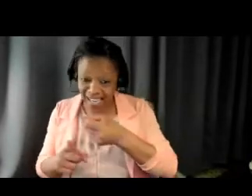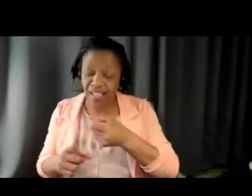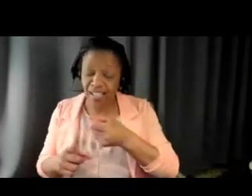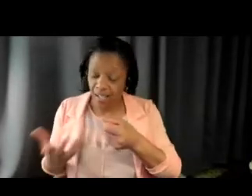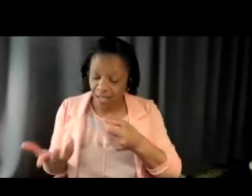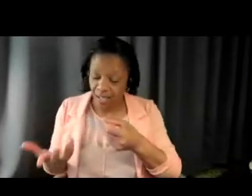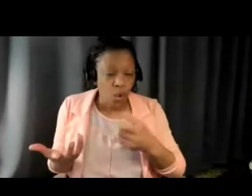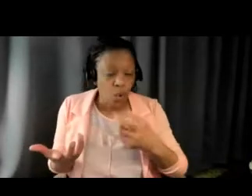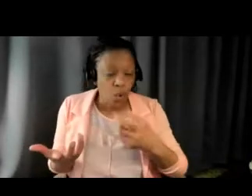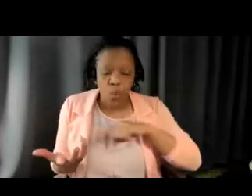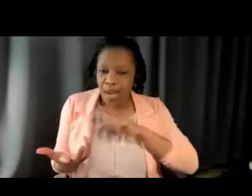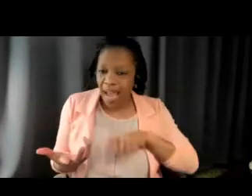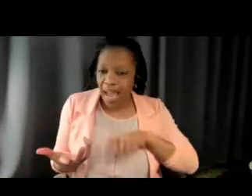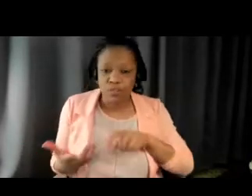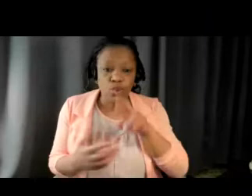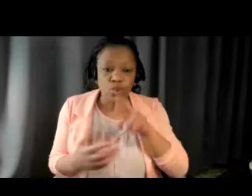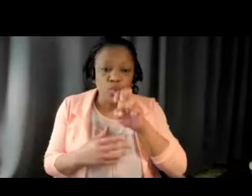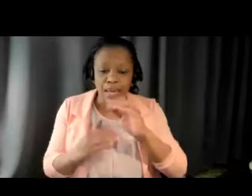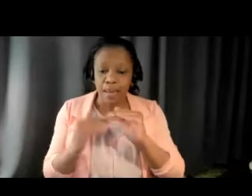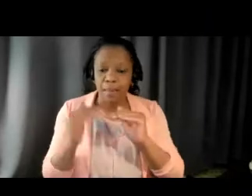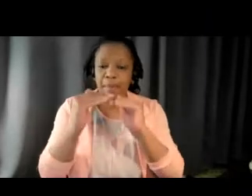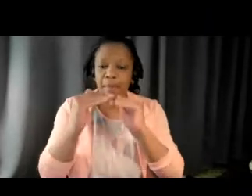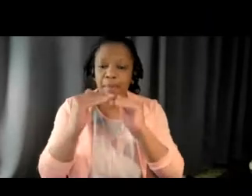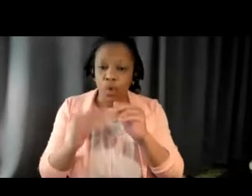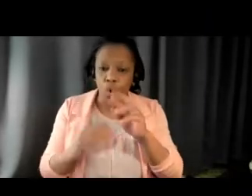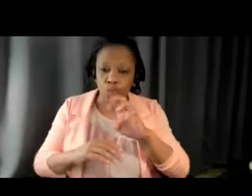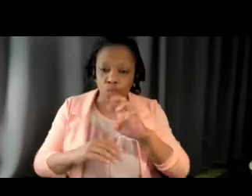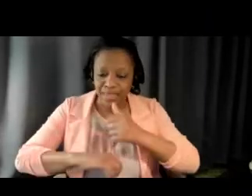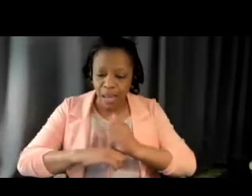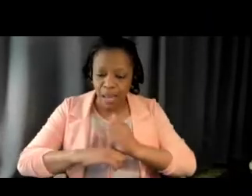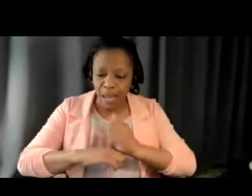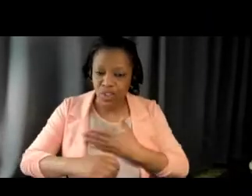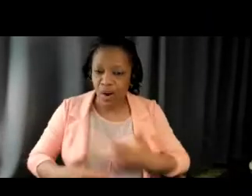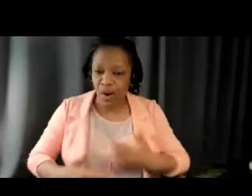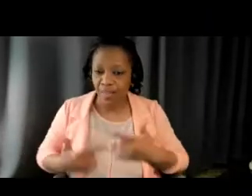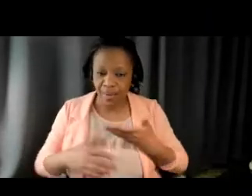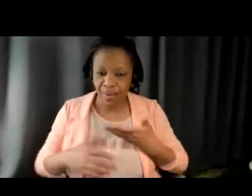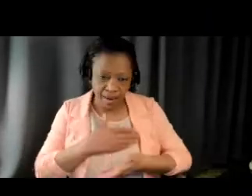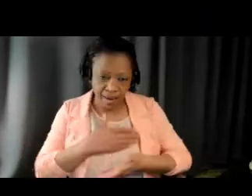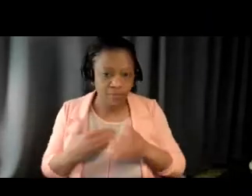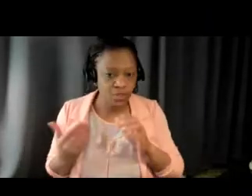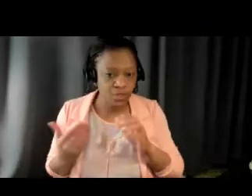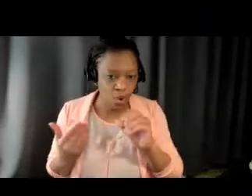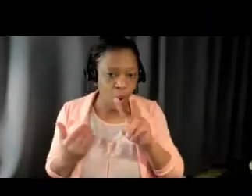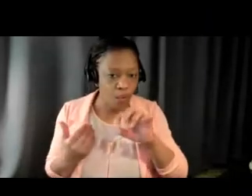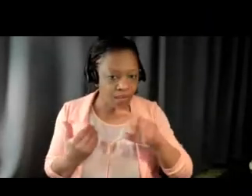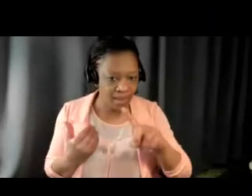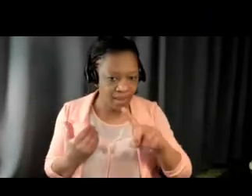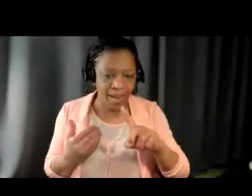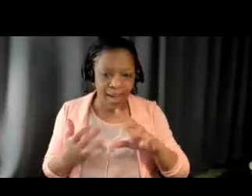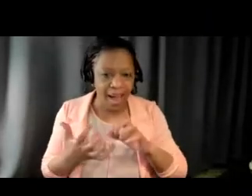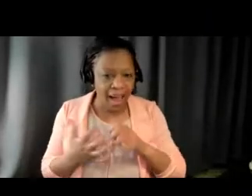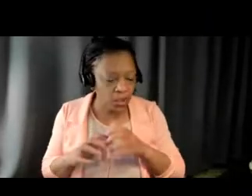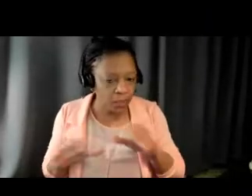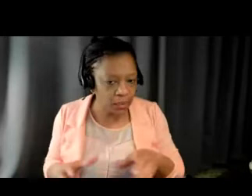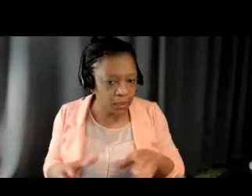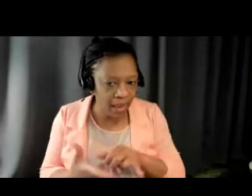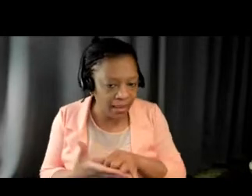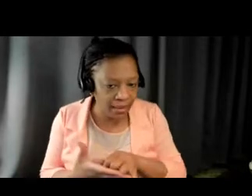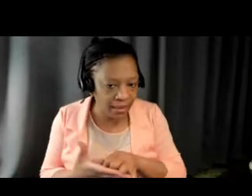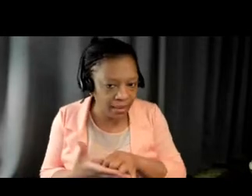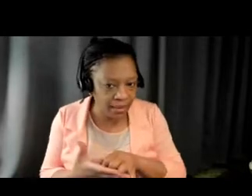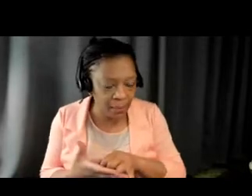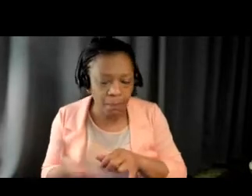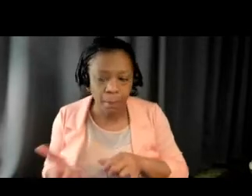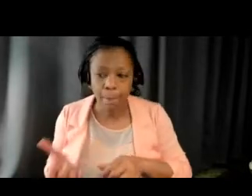that? I still have my mask. Yeah, and that's why in terms of our health services, we also have behavioral health, but Yes.